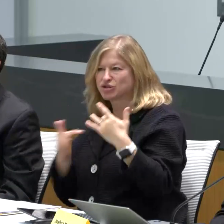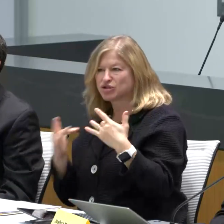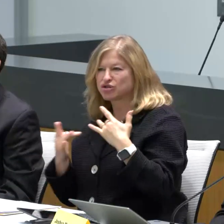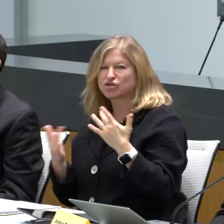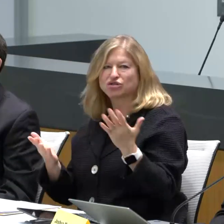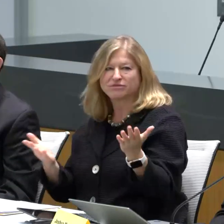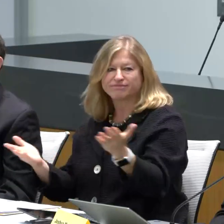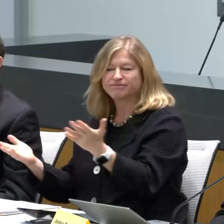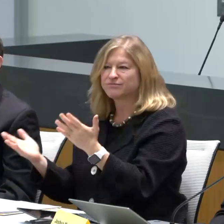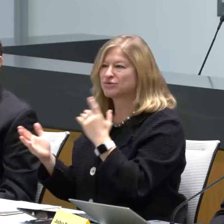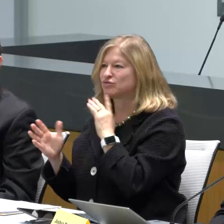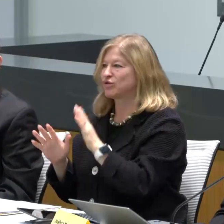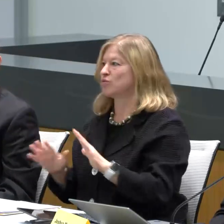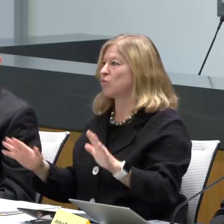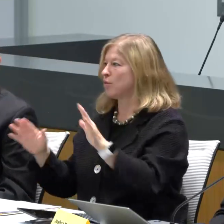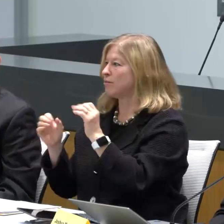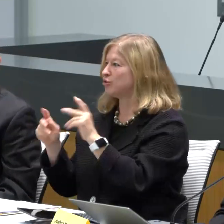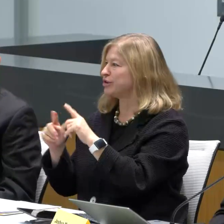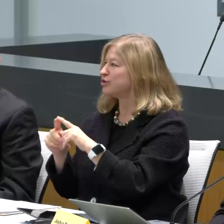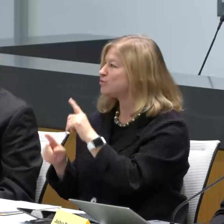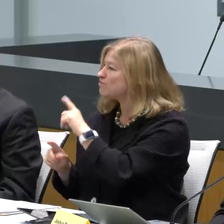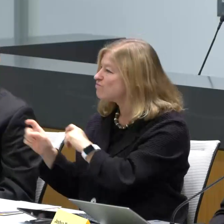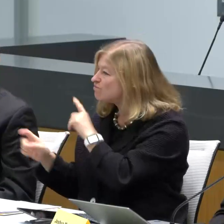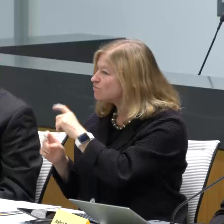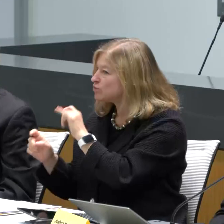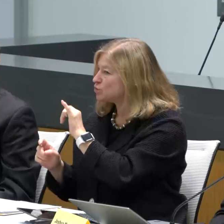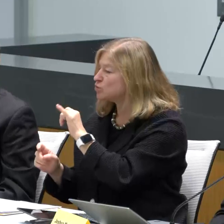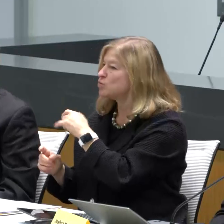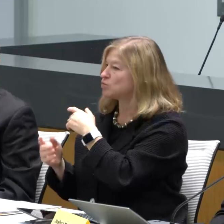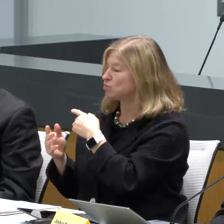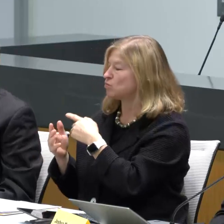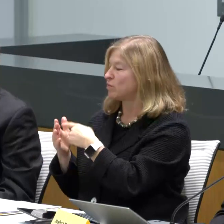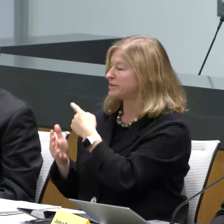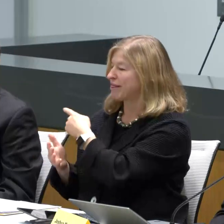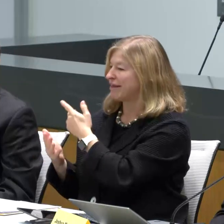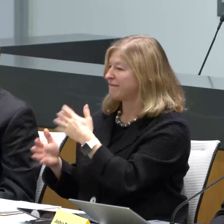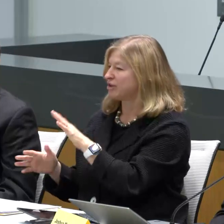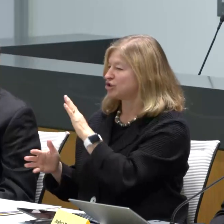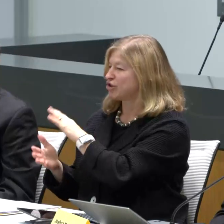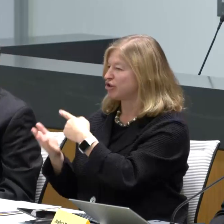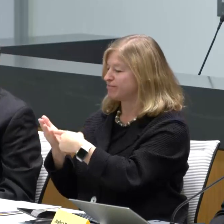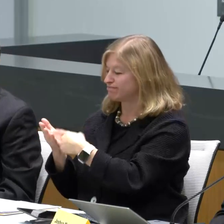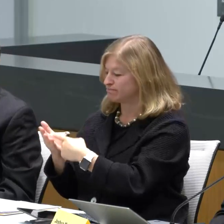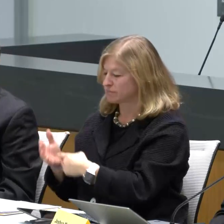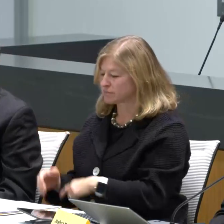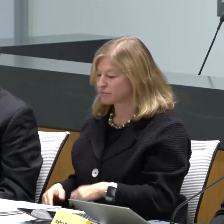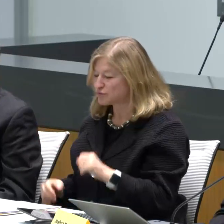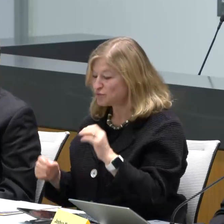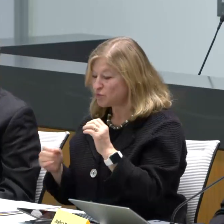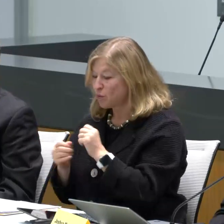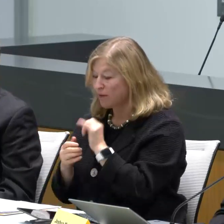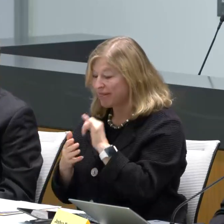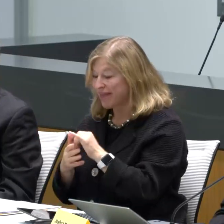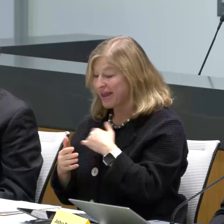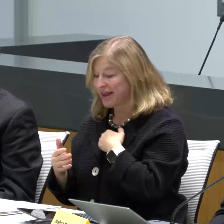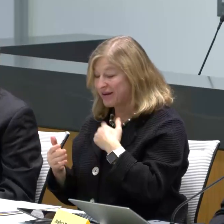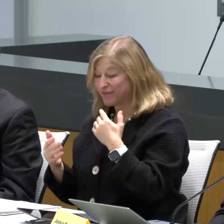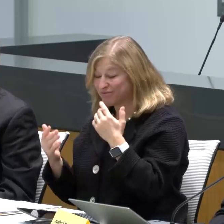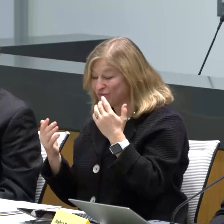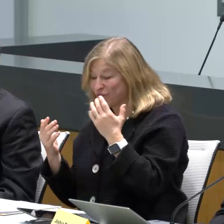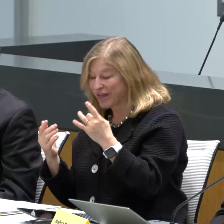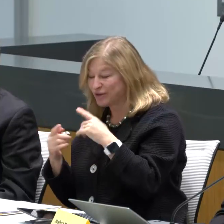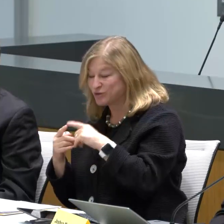the expectations may be, the requirements, the concerns. This is truly an opportunity for you all to ask questions as